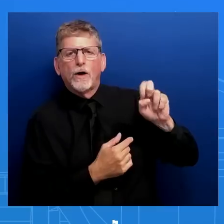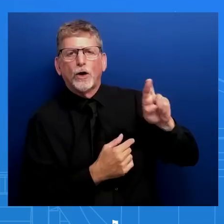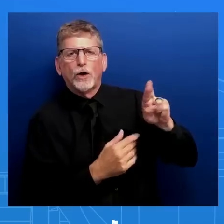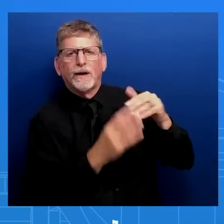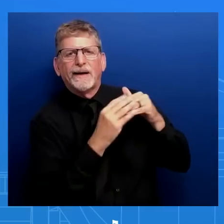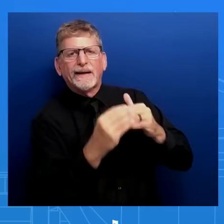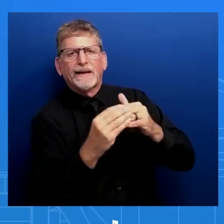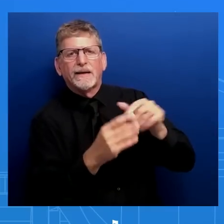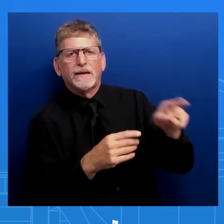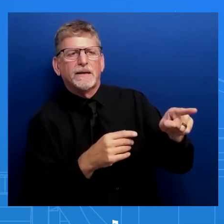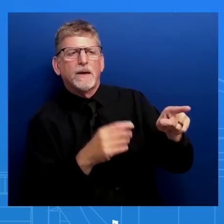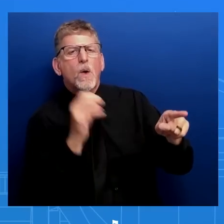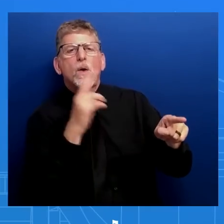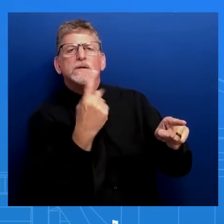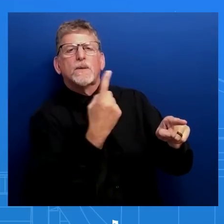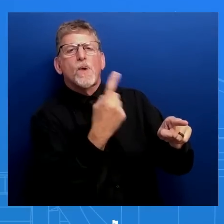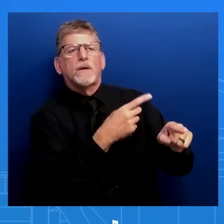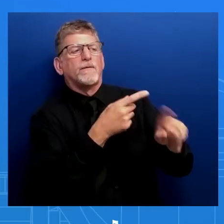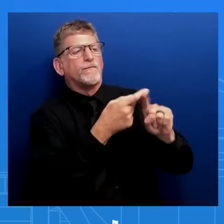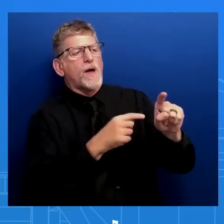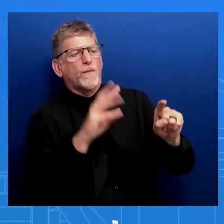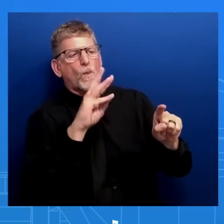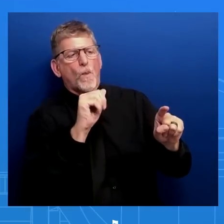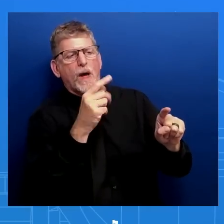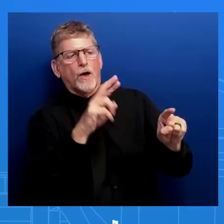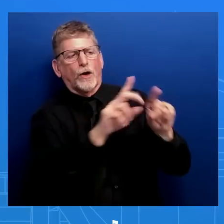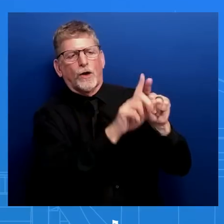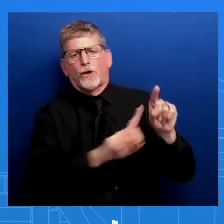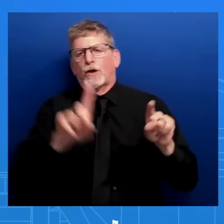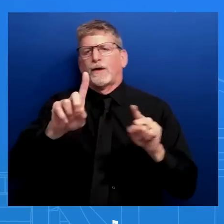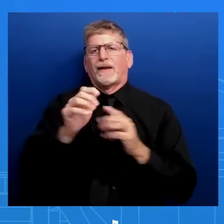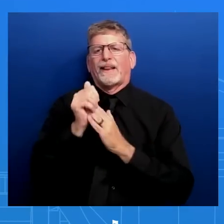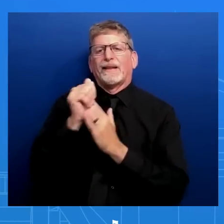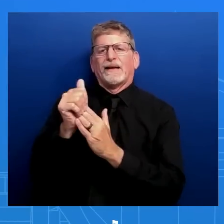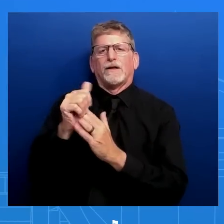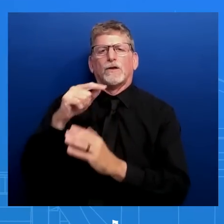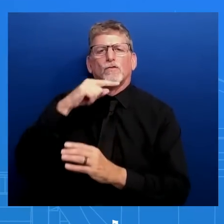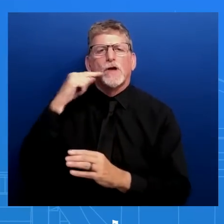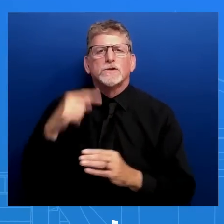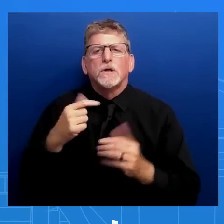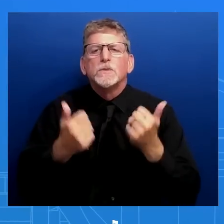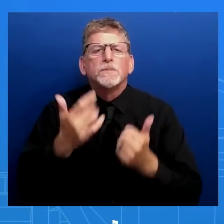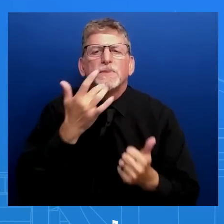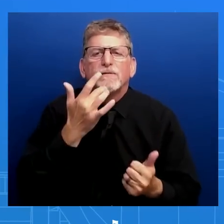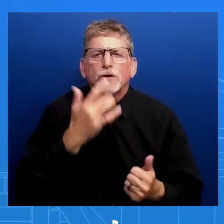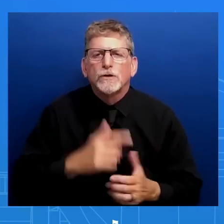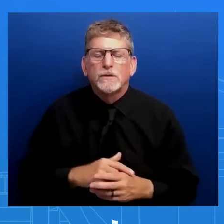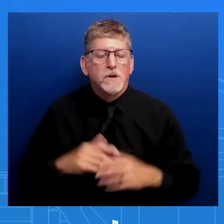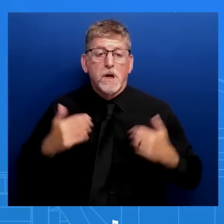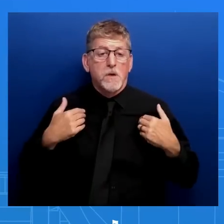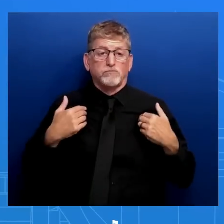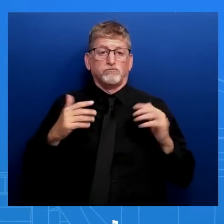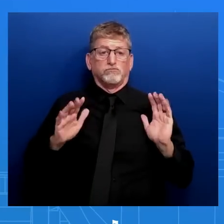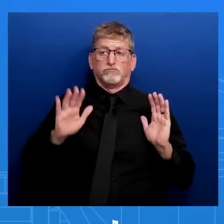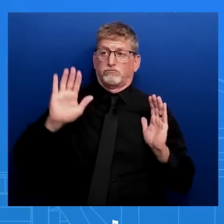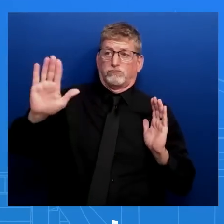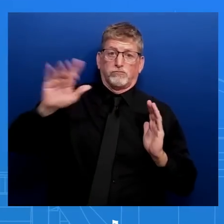Group leading the Russian government? We believe it's up to the Russian people to determine who their leadership is, and we would